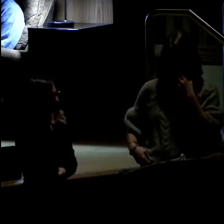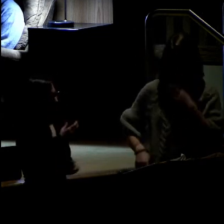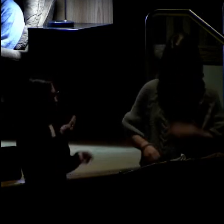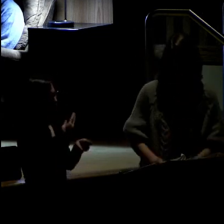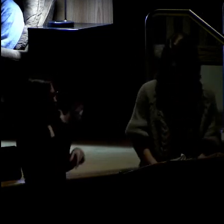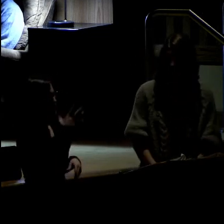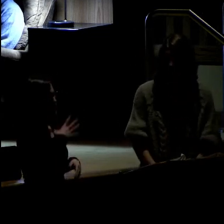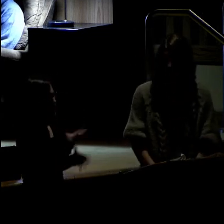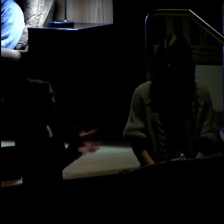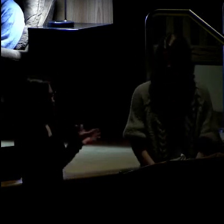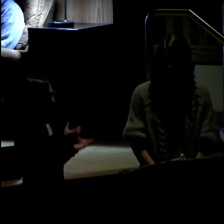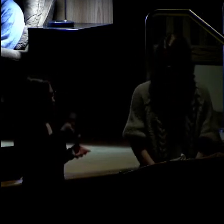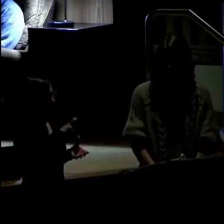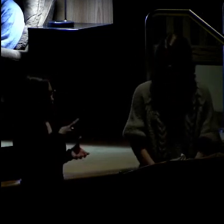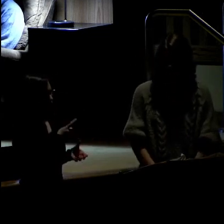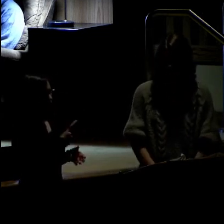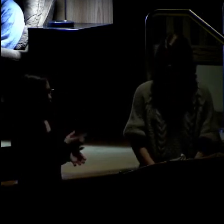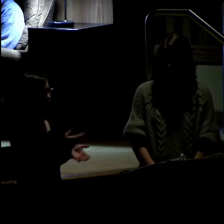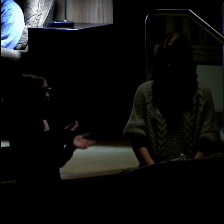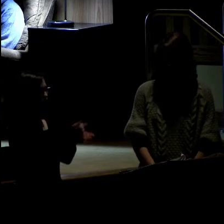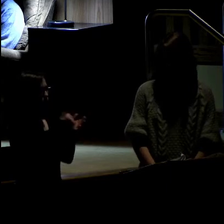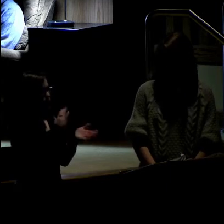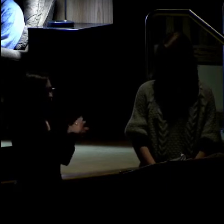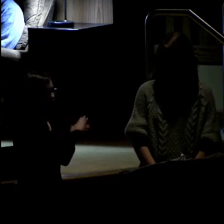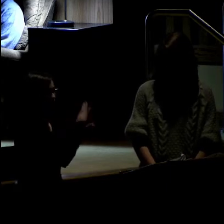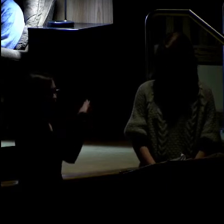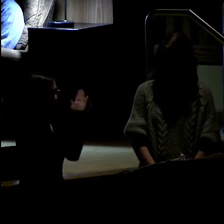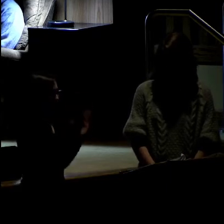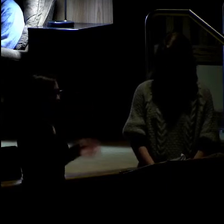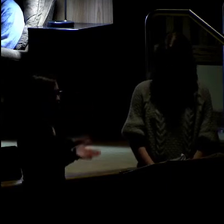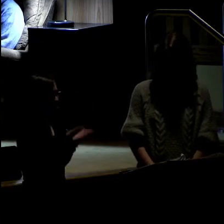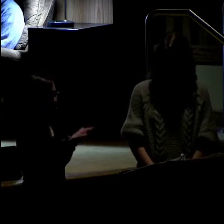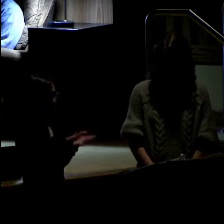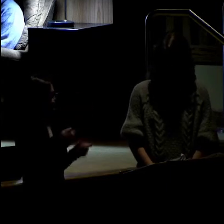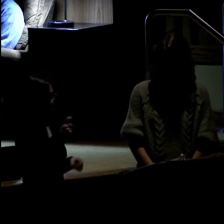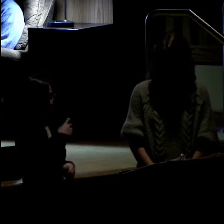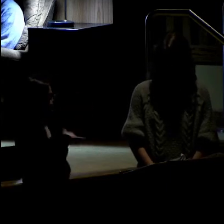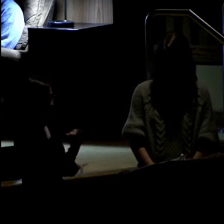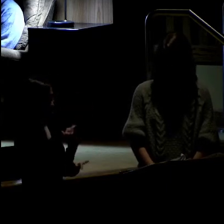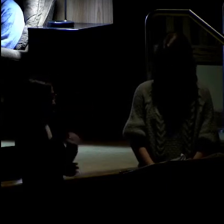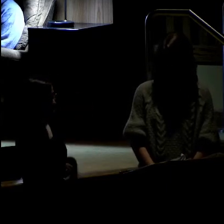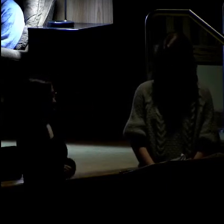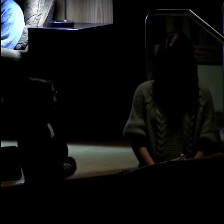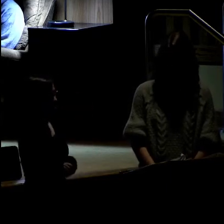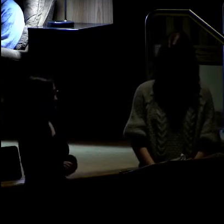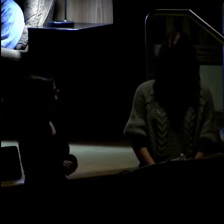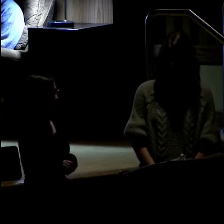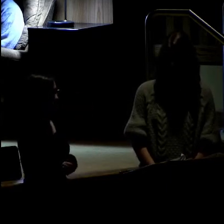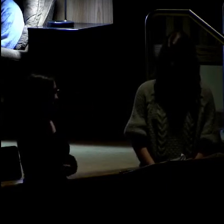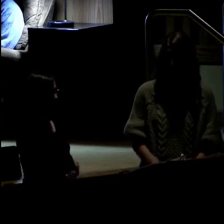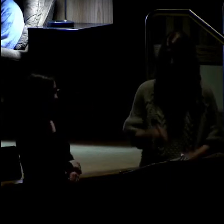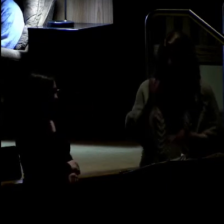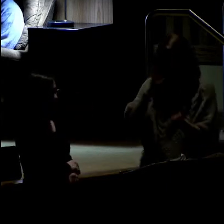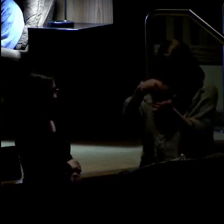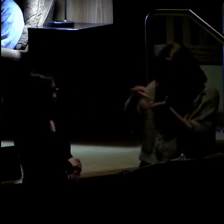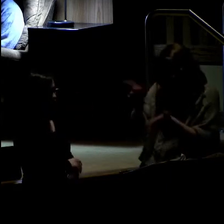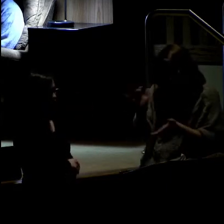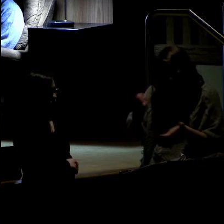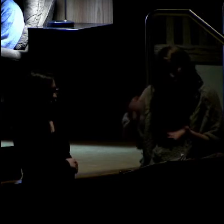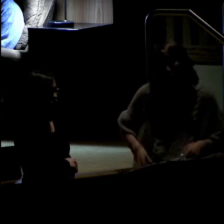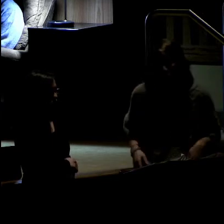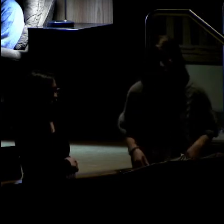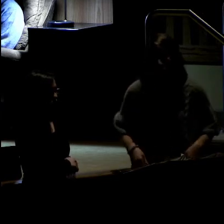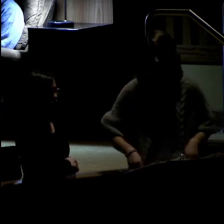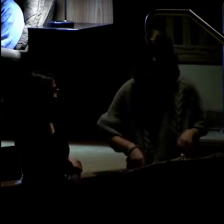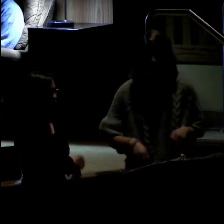hasn't been able to clean her house since she had that fall 2 weeks ago. I bet she'd be glad to have my help, Mom. She just might, Katie. She'd probably pay you, too.